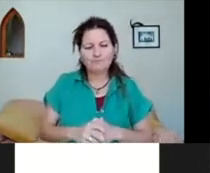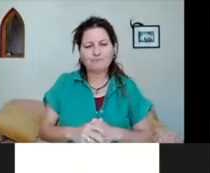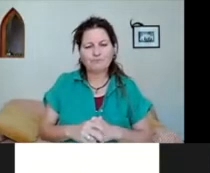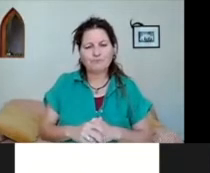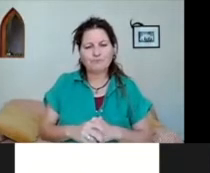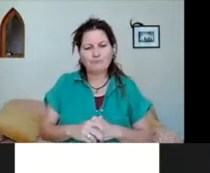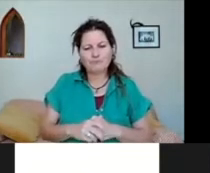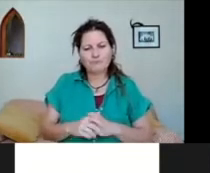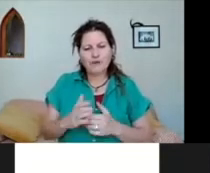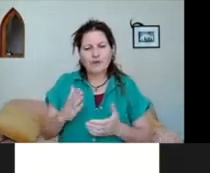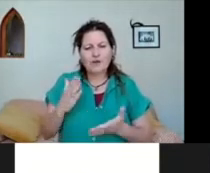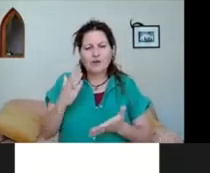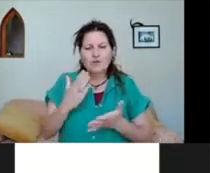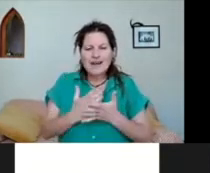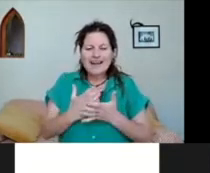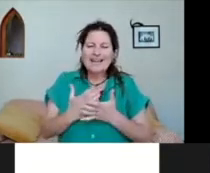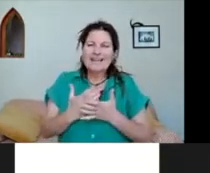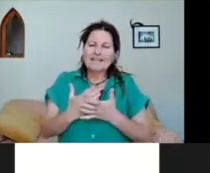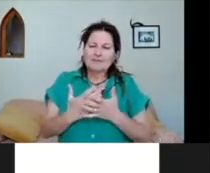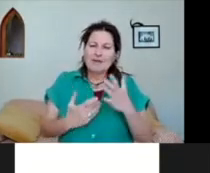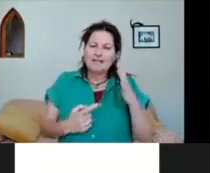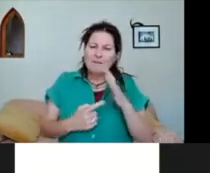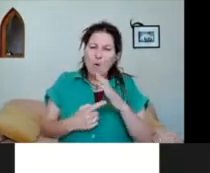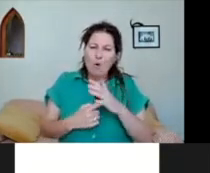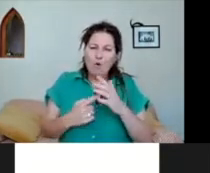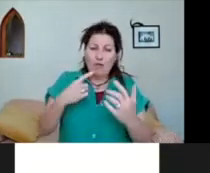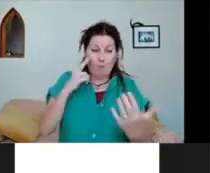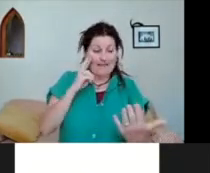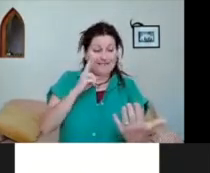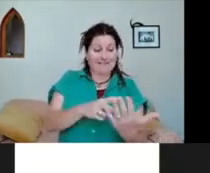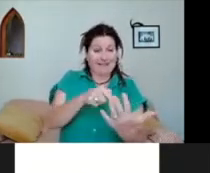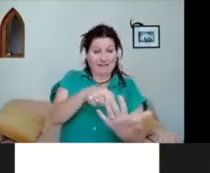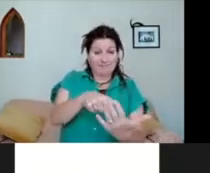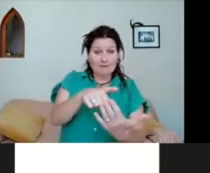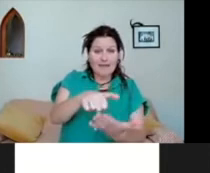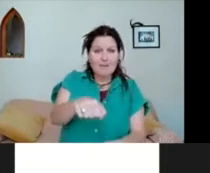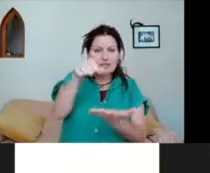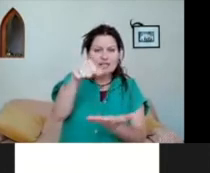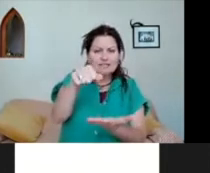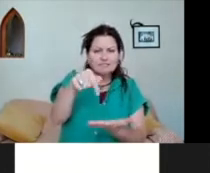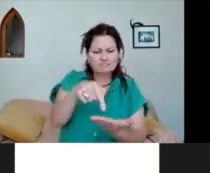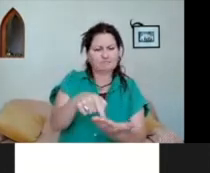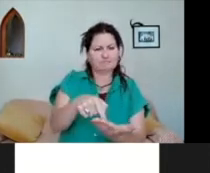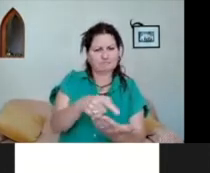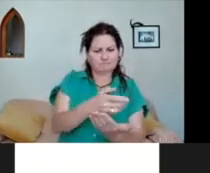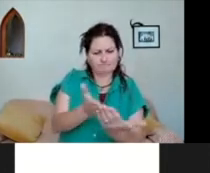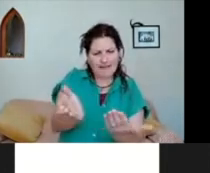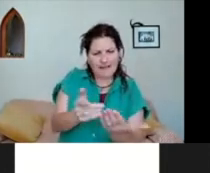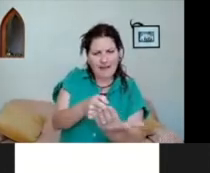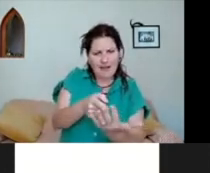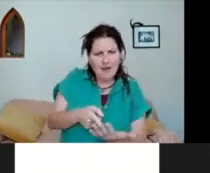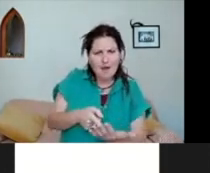it's important to see this in the budget. However, we're not necessarily particularly, you know, extra picky